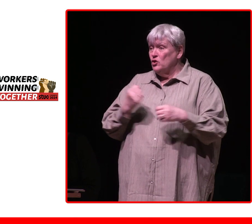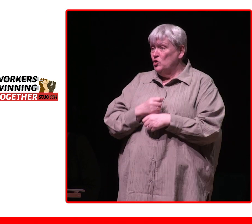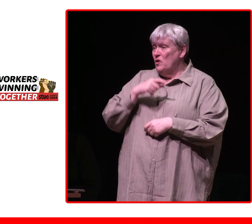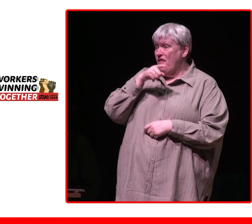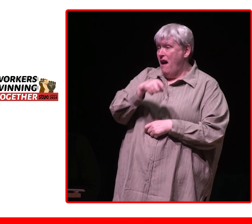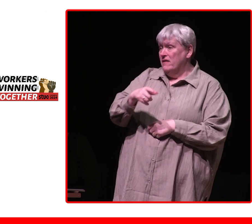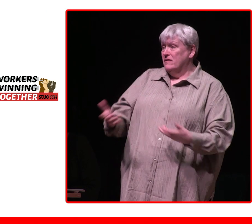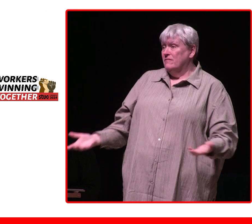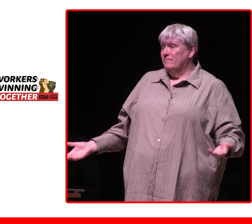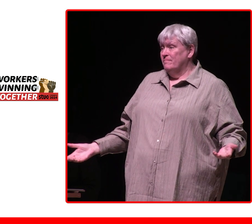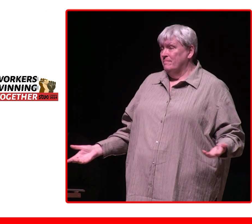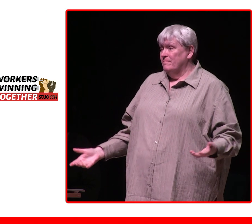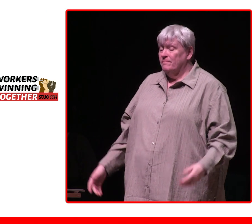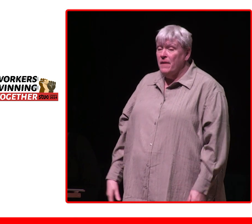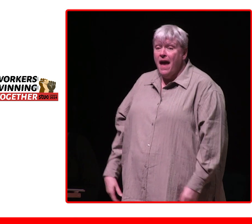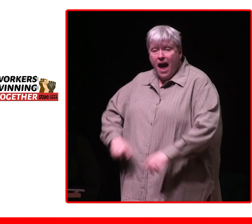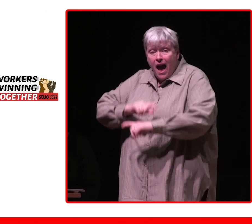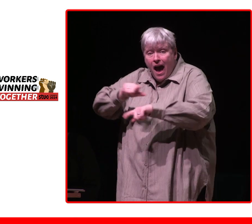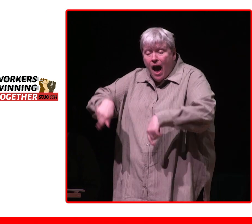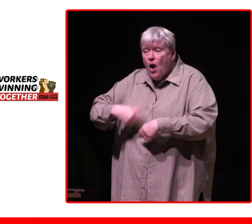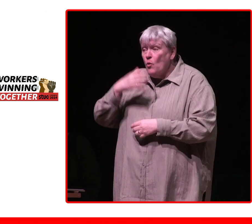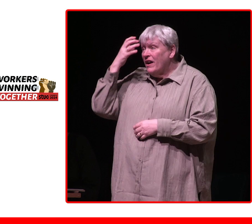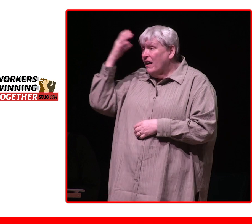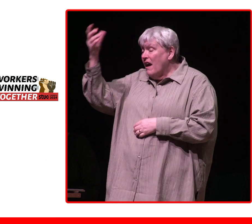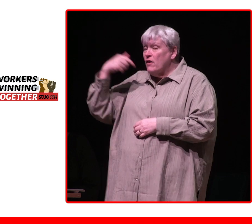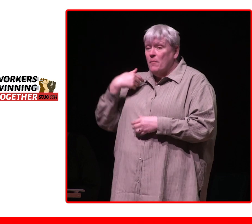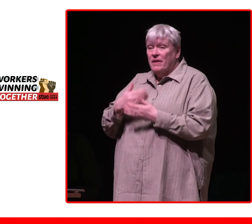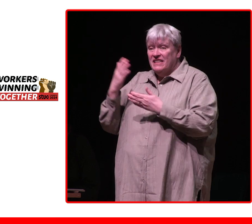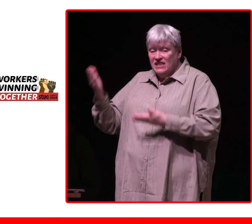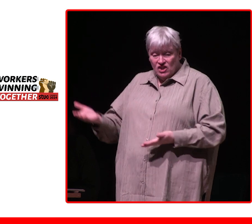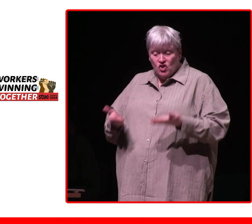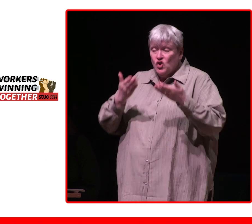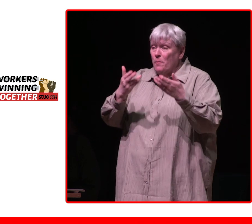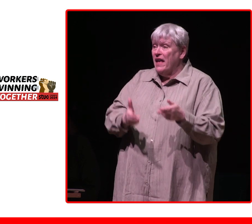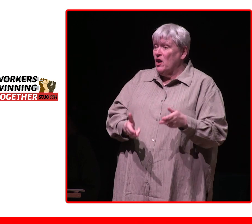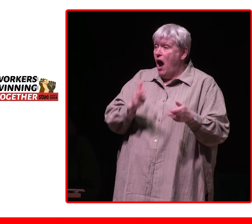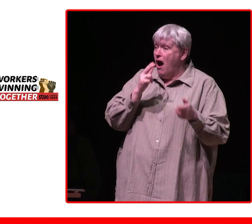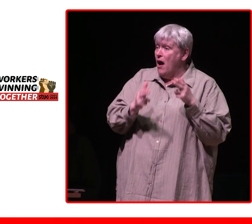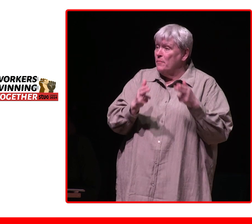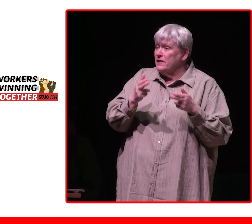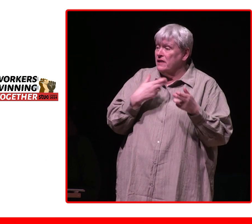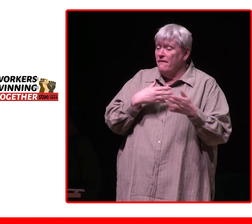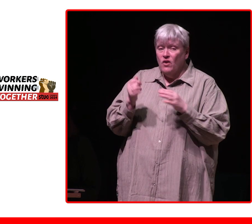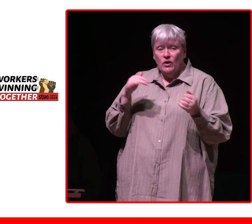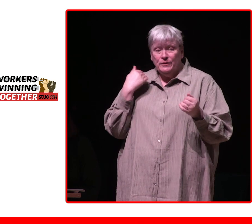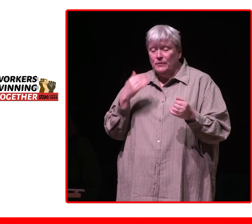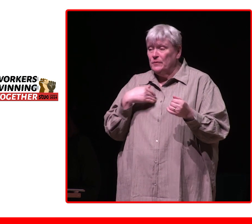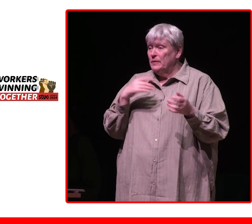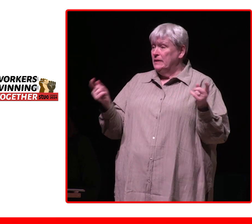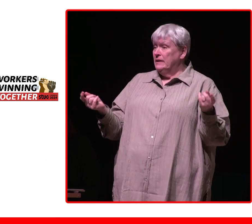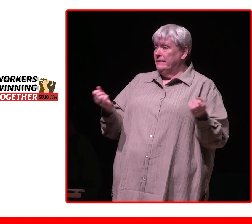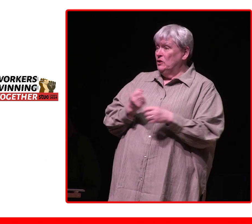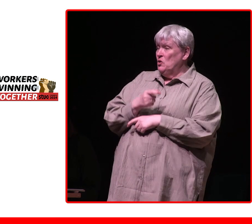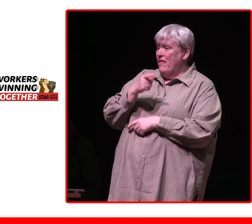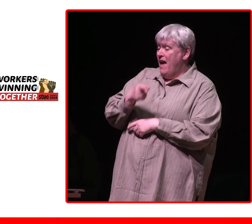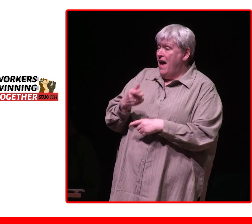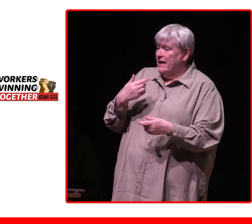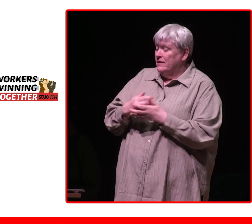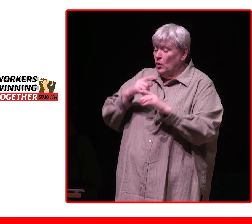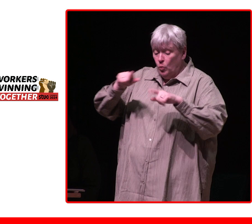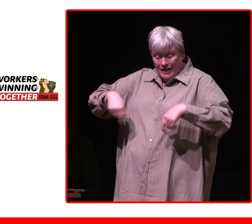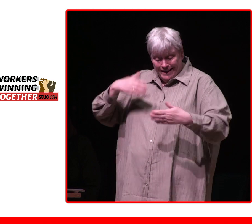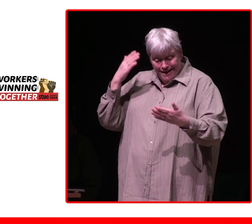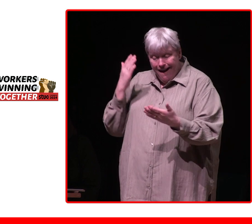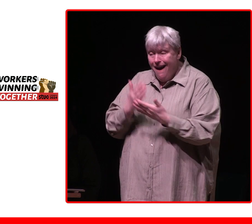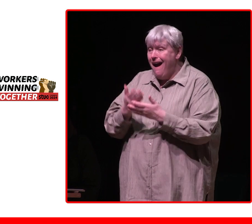that impunity. It's our governments that are supplying the arms for them to carry out their murderous acts. And it's us, we are the ones